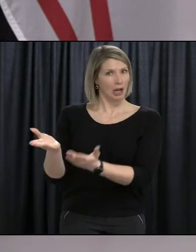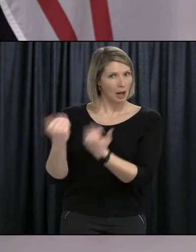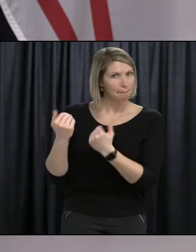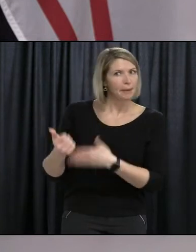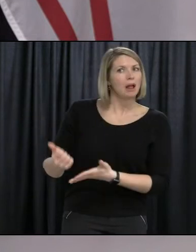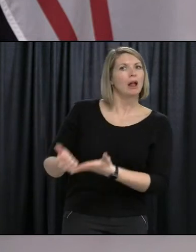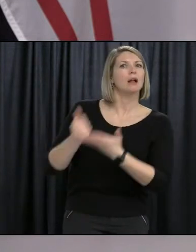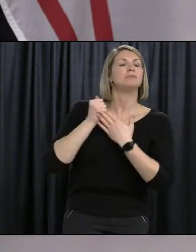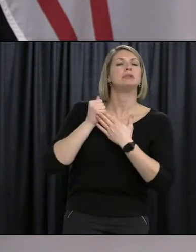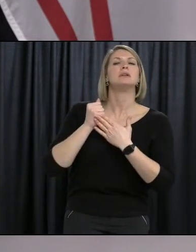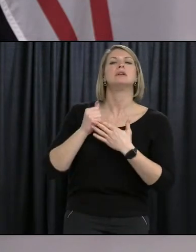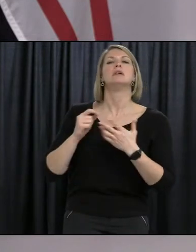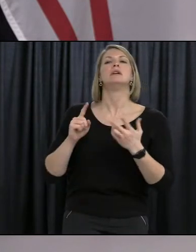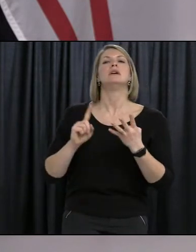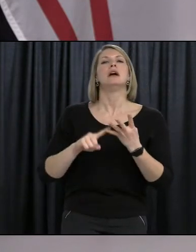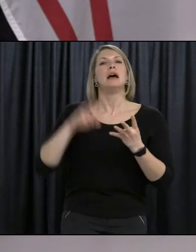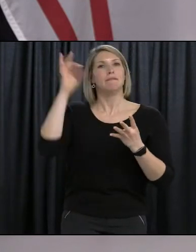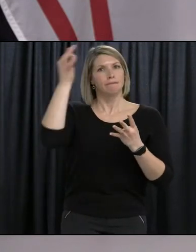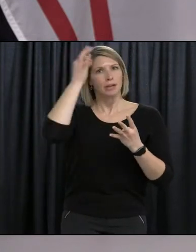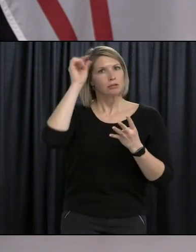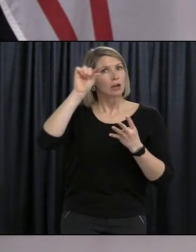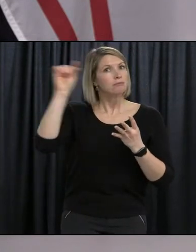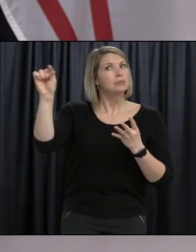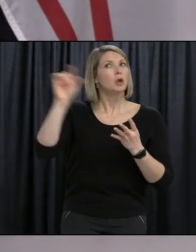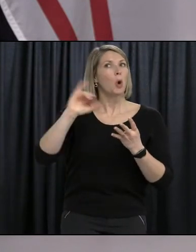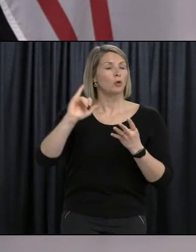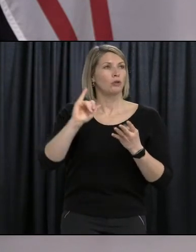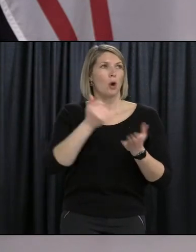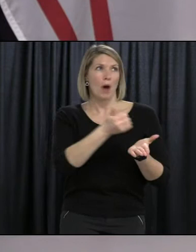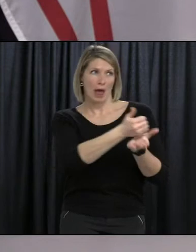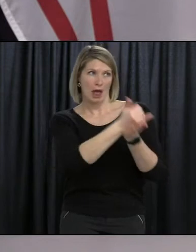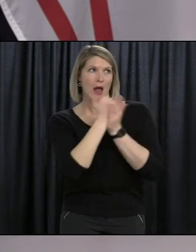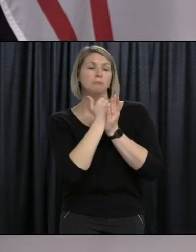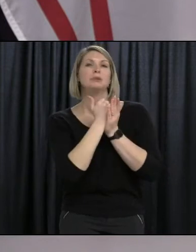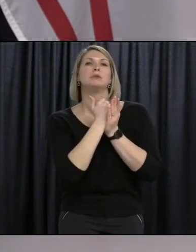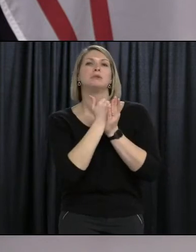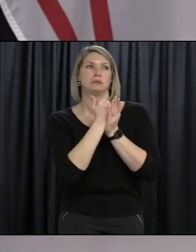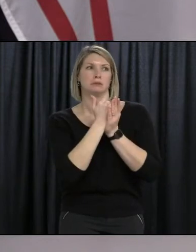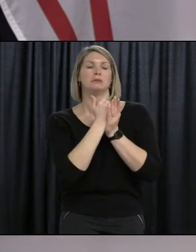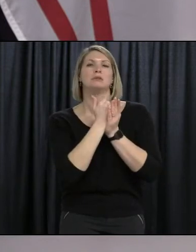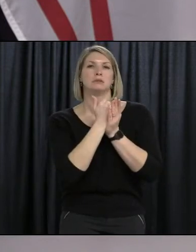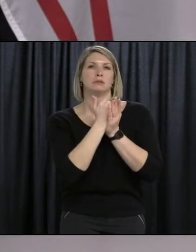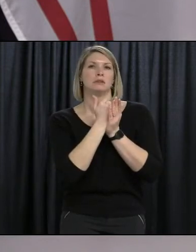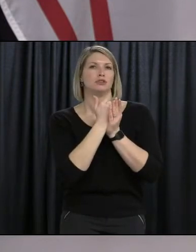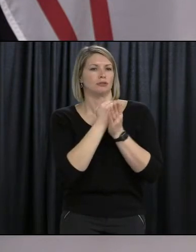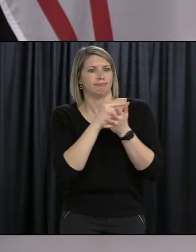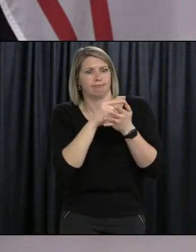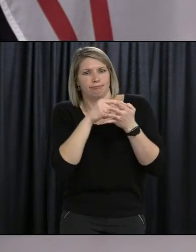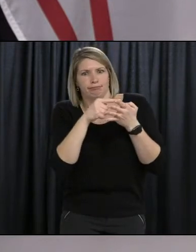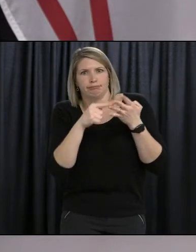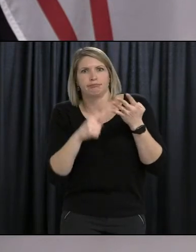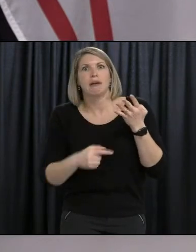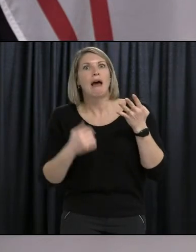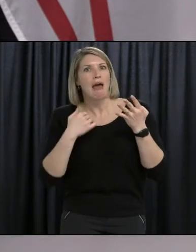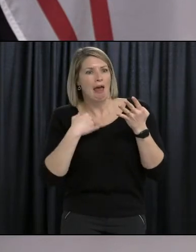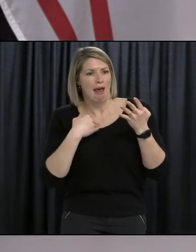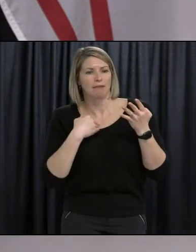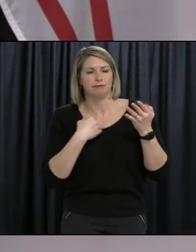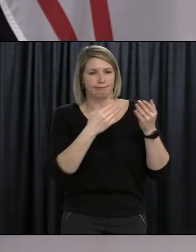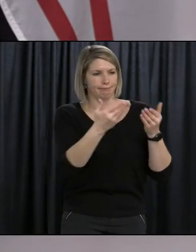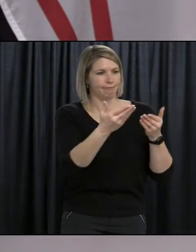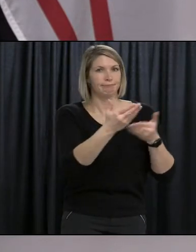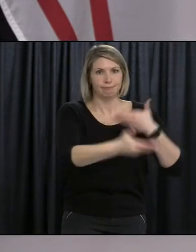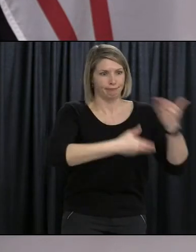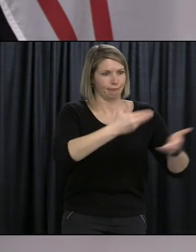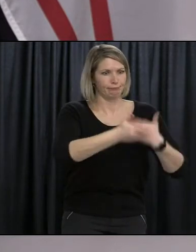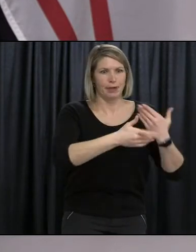had arrangements with the federal government to be able to avail of contact tracing that way. So we certainly have the capability to